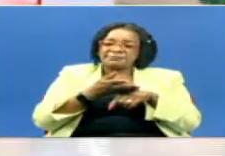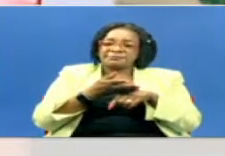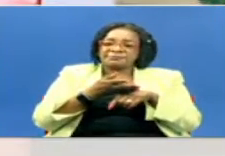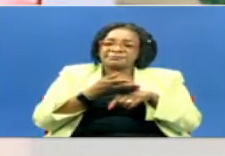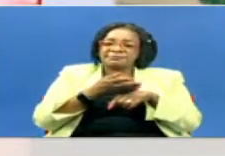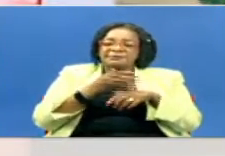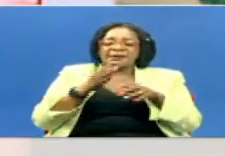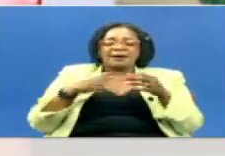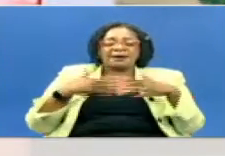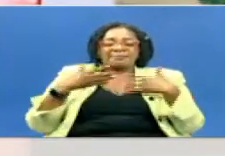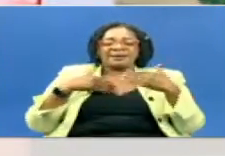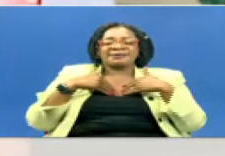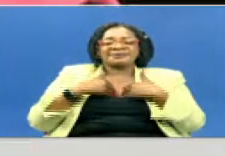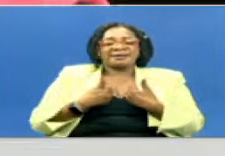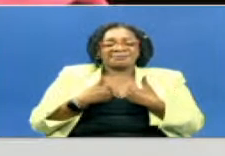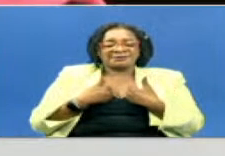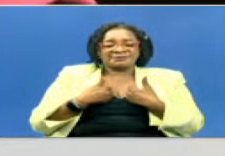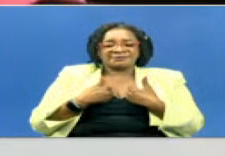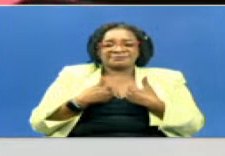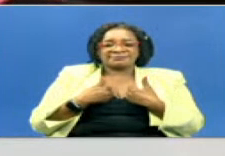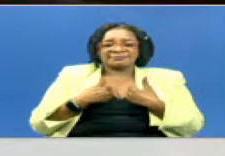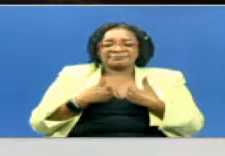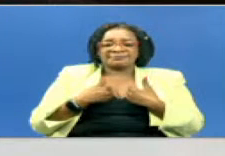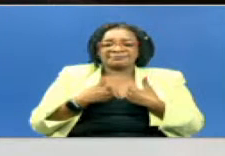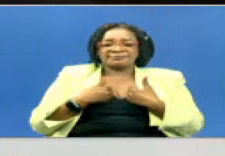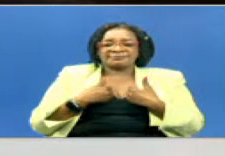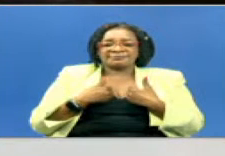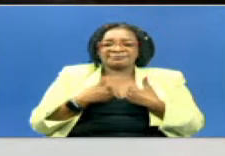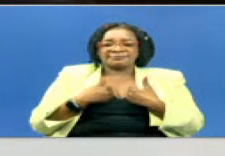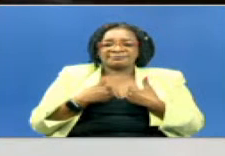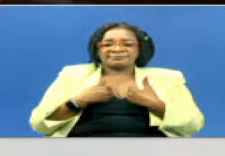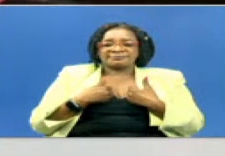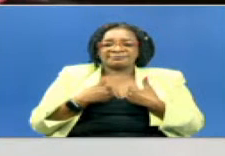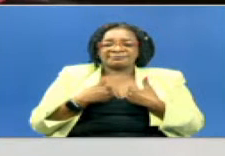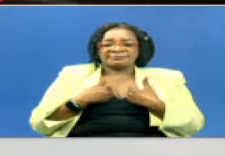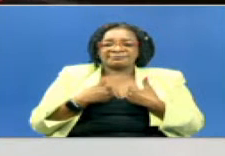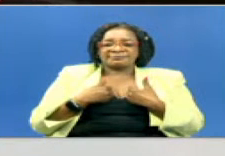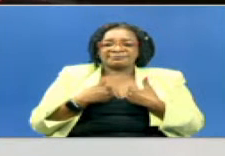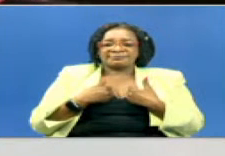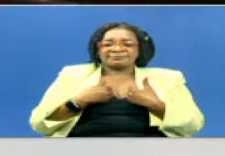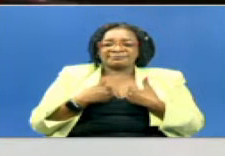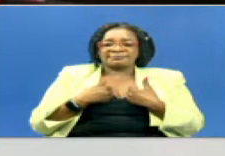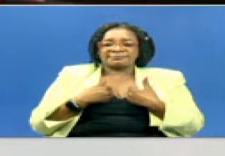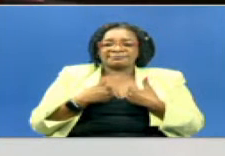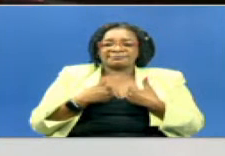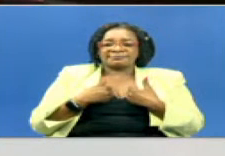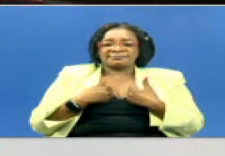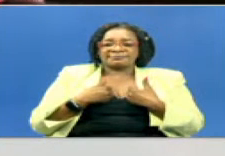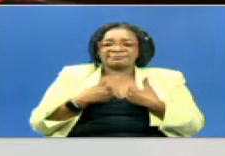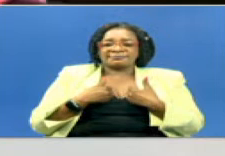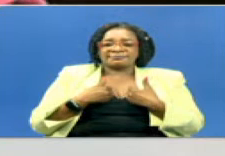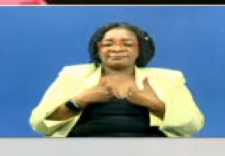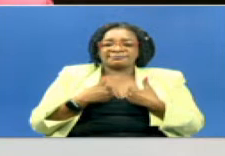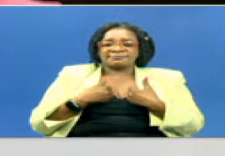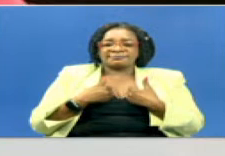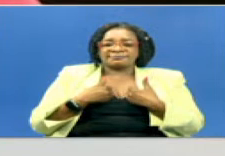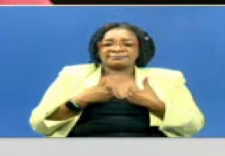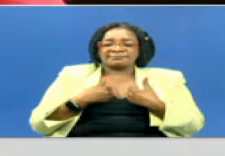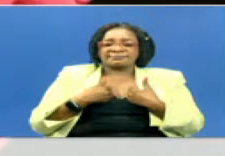retirement. All right. You mentioned just a little bit about Wafula Chebukati. His term will expire this